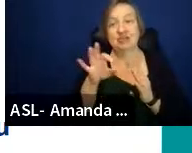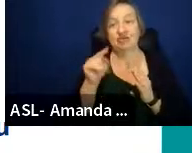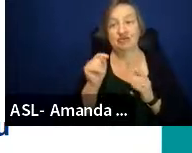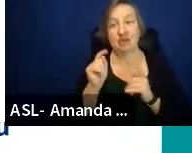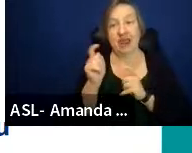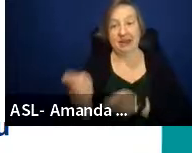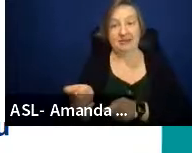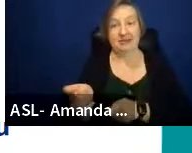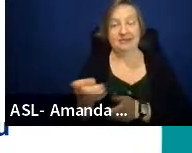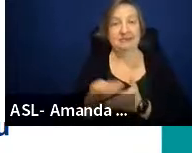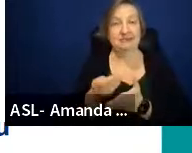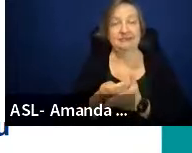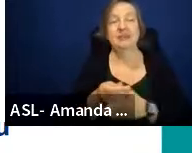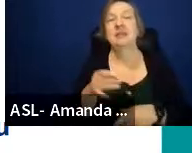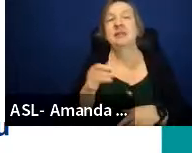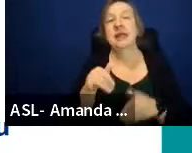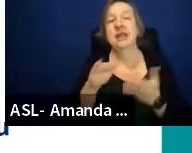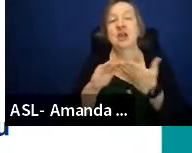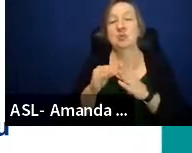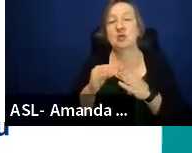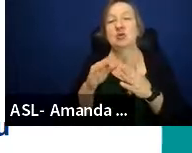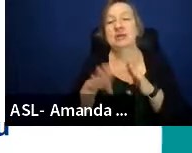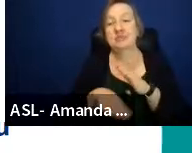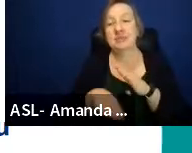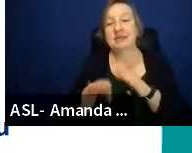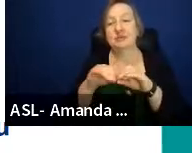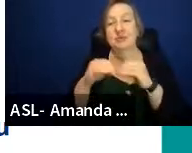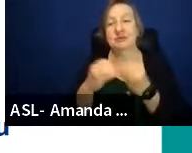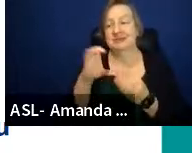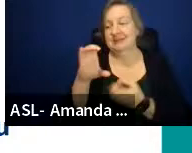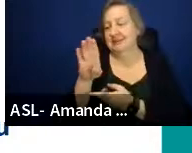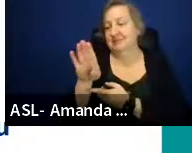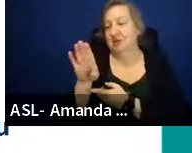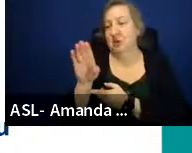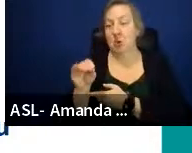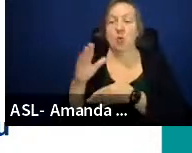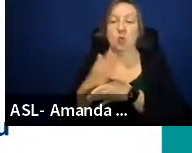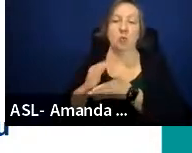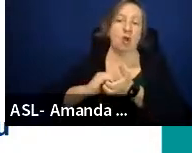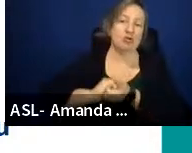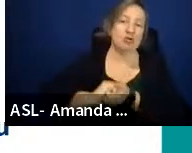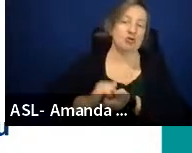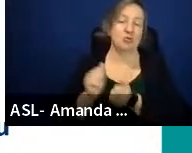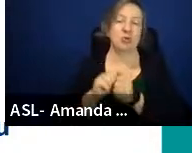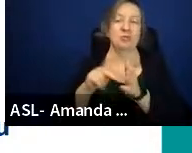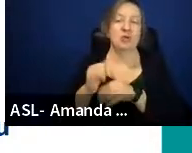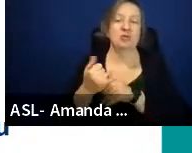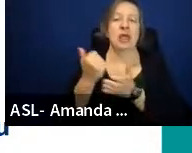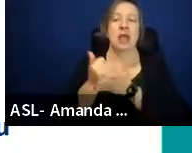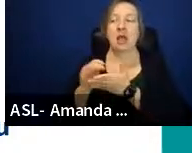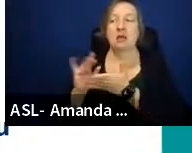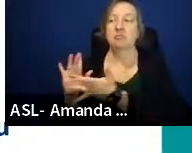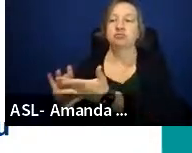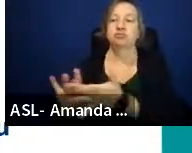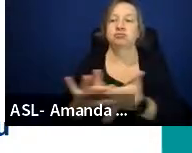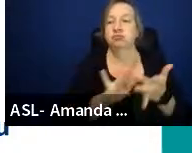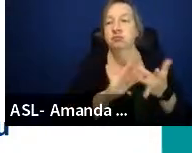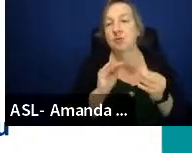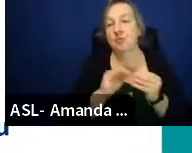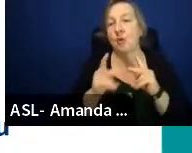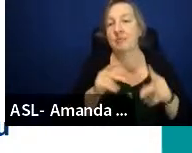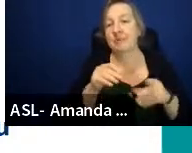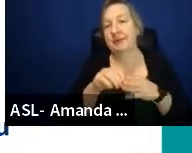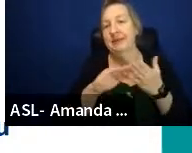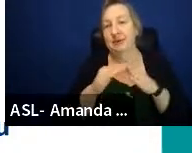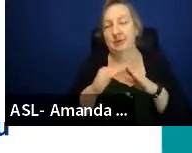are community-based organizations that have partnered with the project to really help expand our reach in the community.